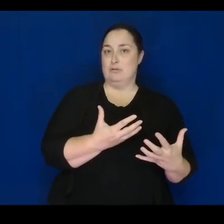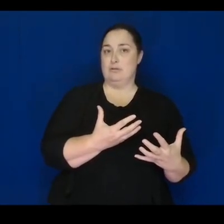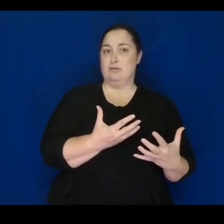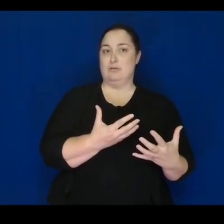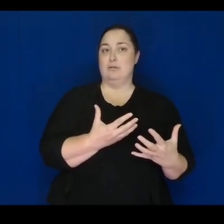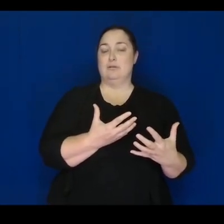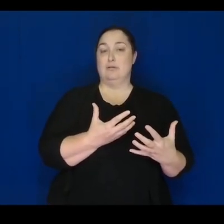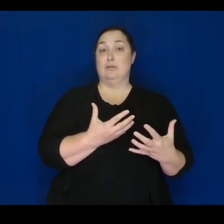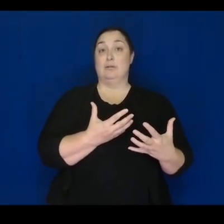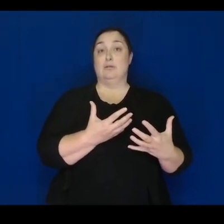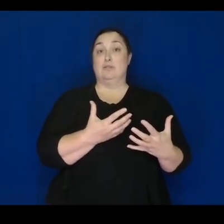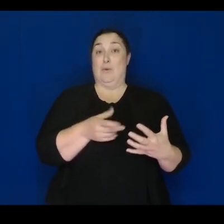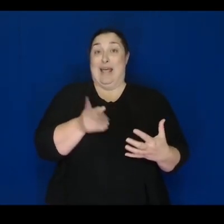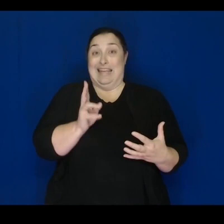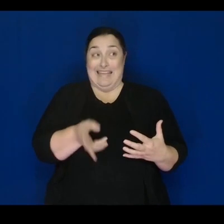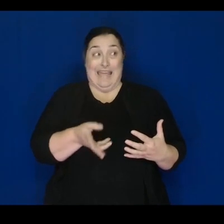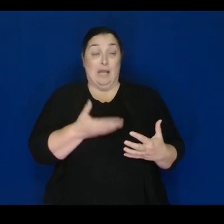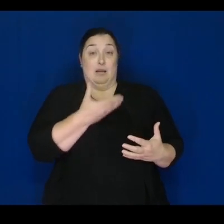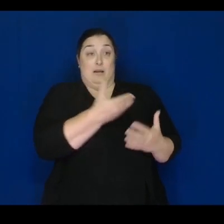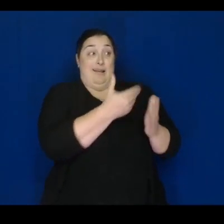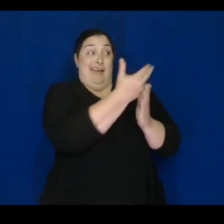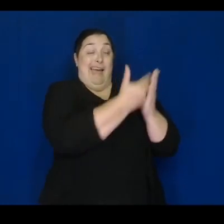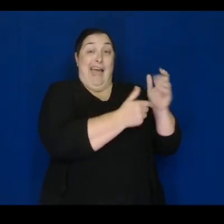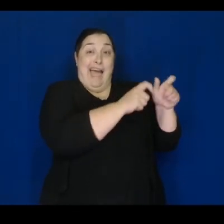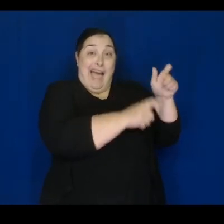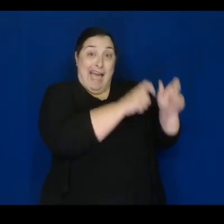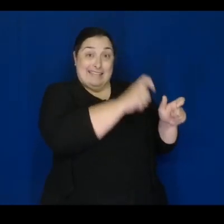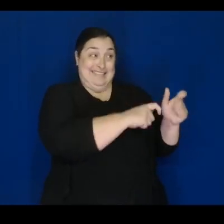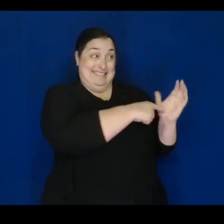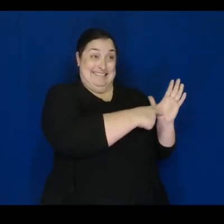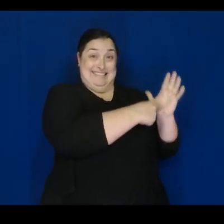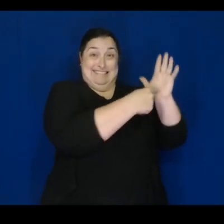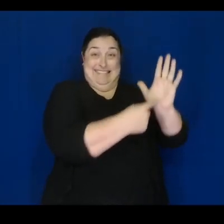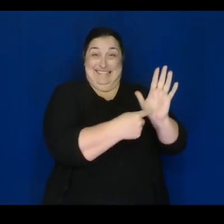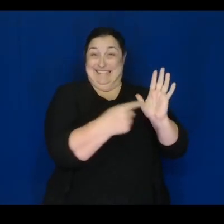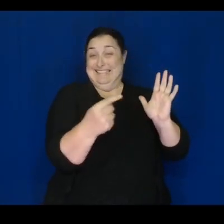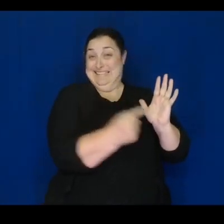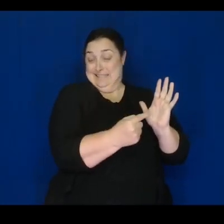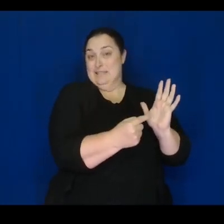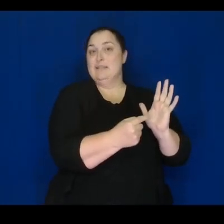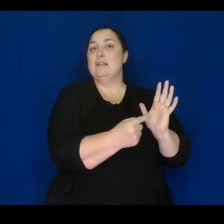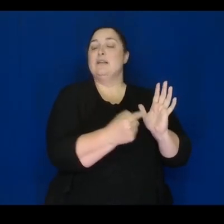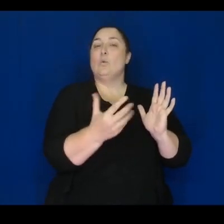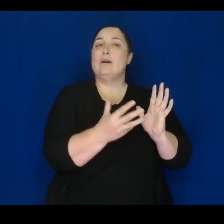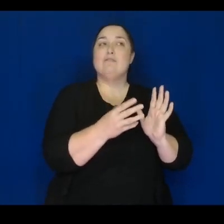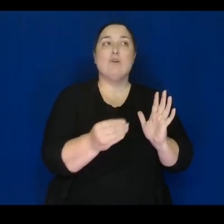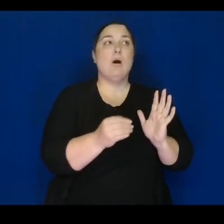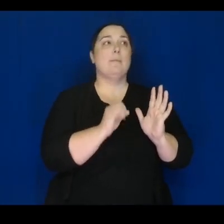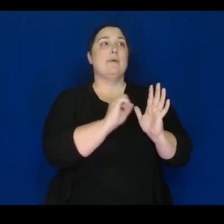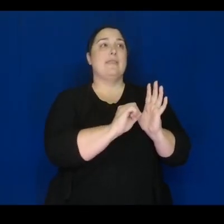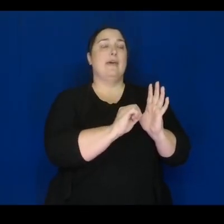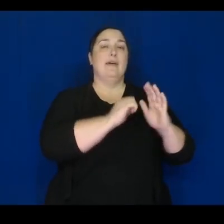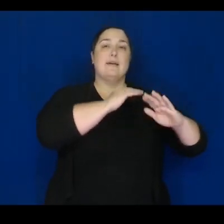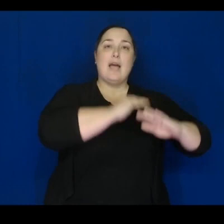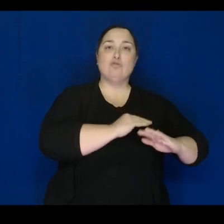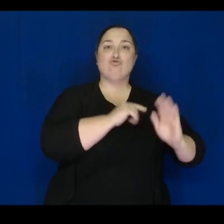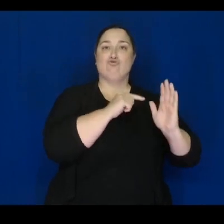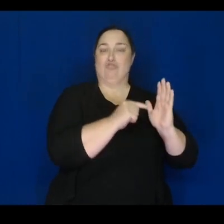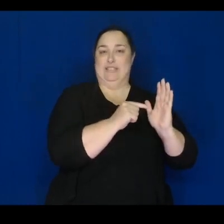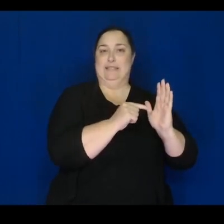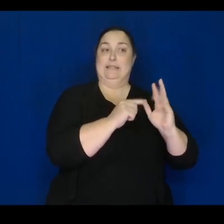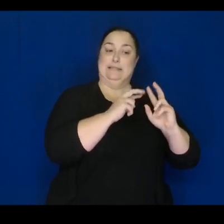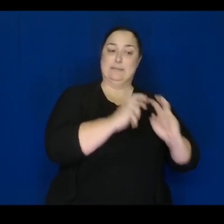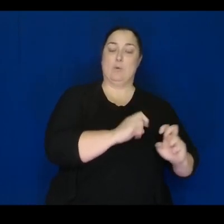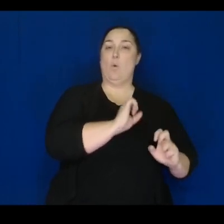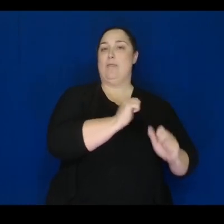artists and really focusing on the artists and where they come from, what their country is, to really explore their practice a